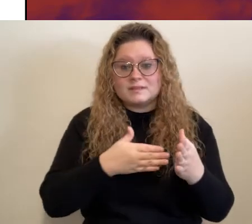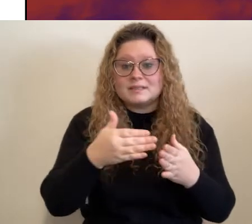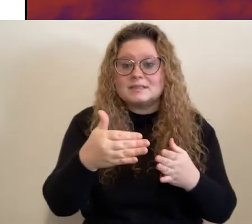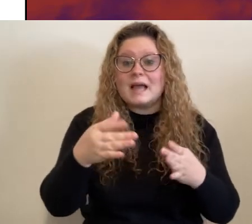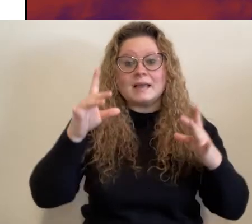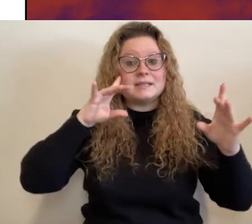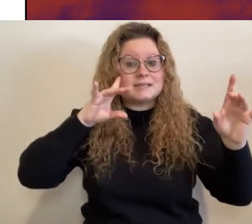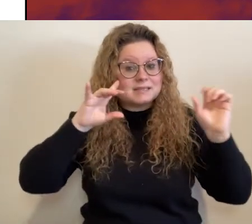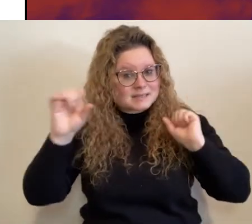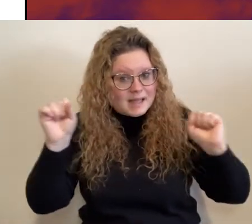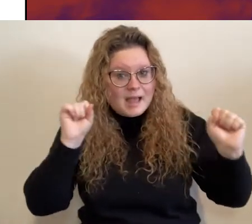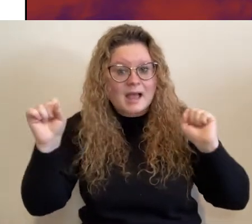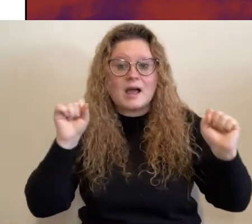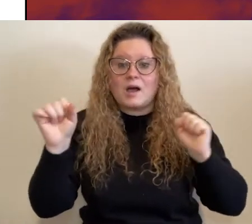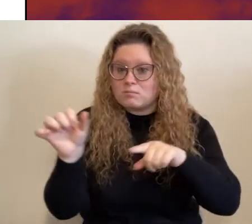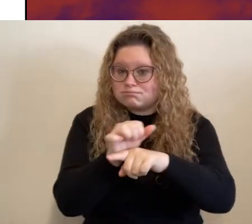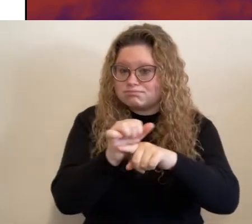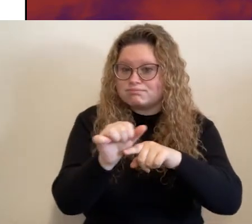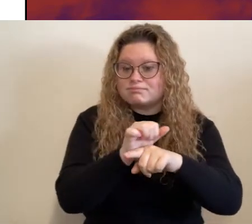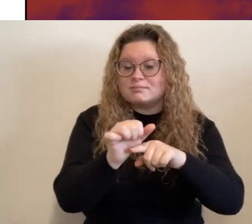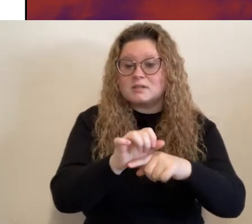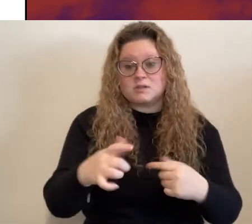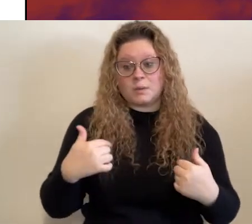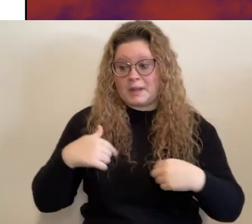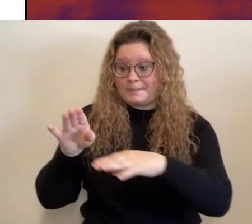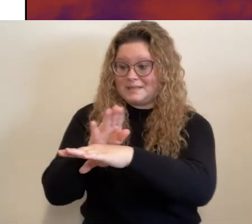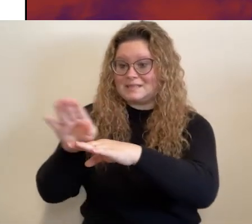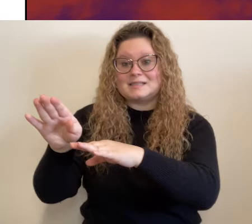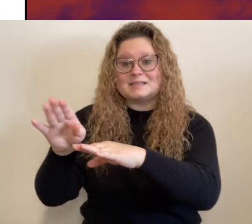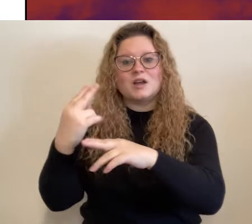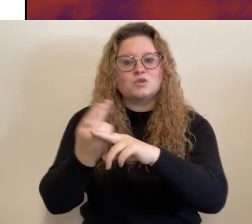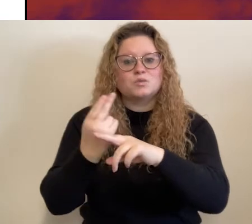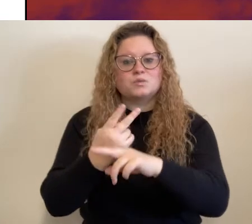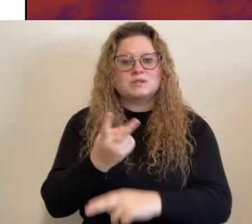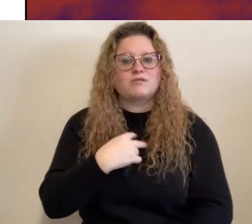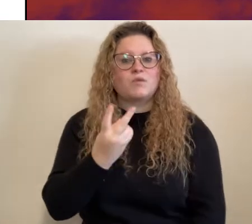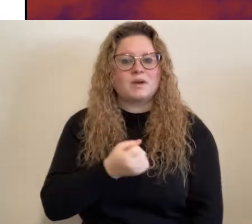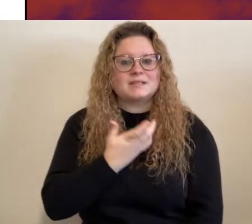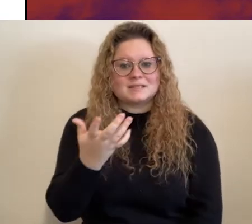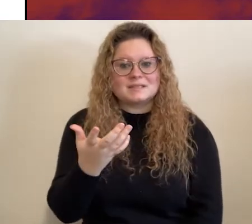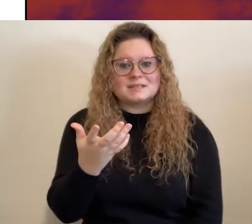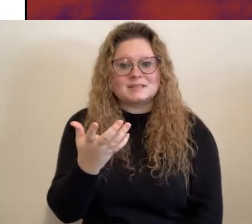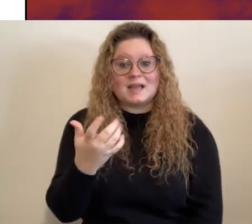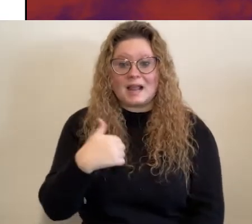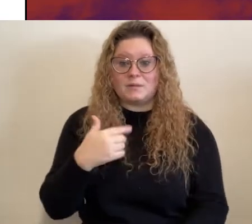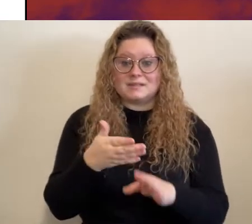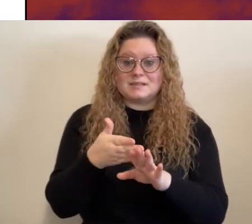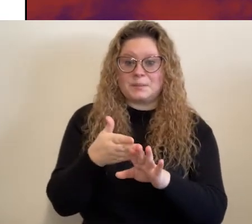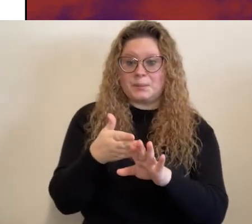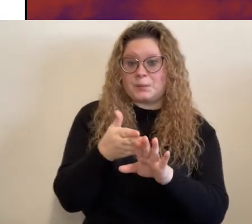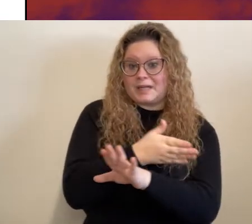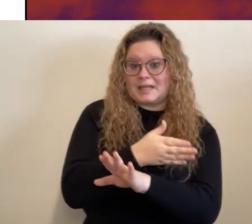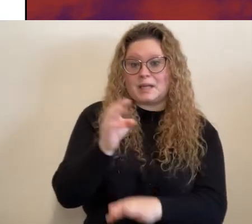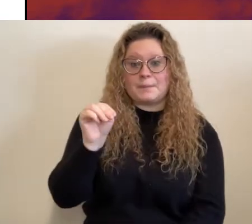So part of my practice is using the voice. And funny enough, I was a pretty mute child, but